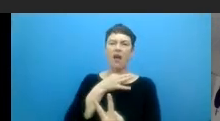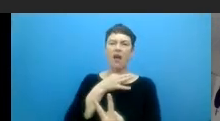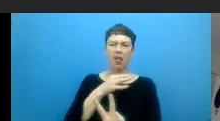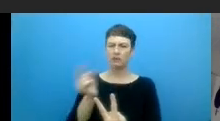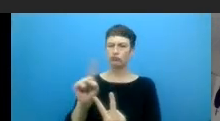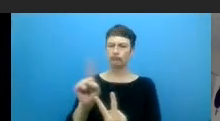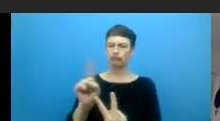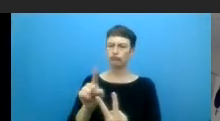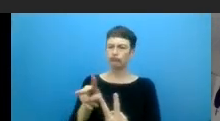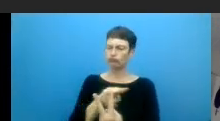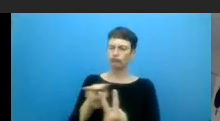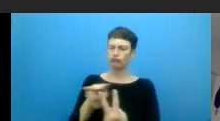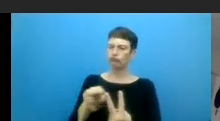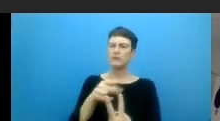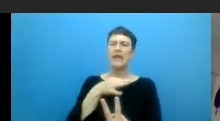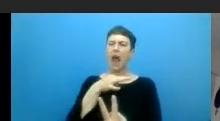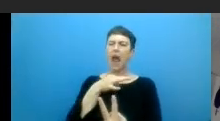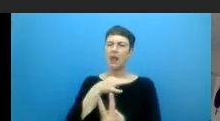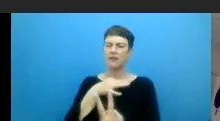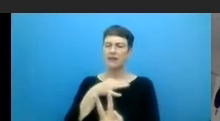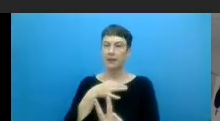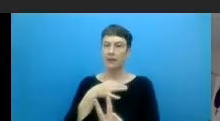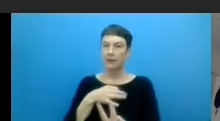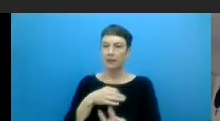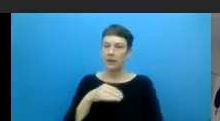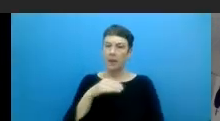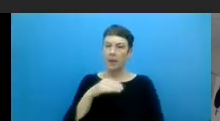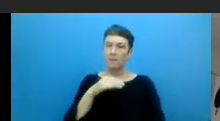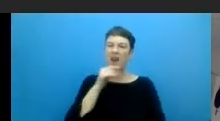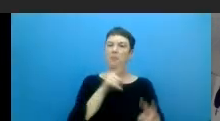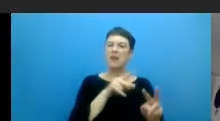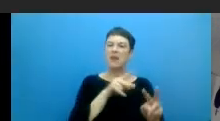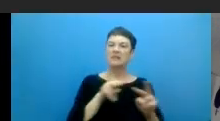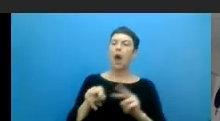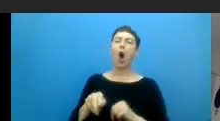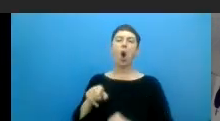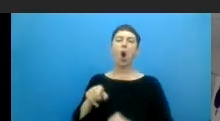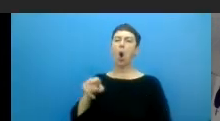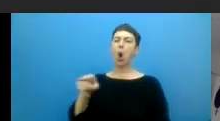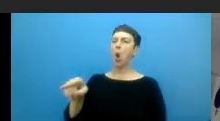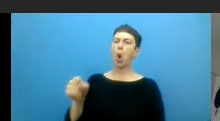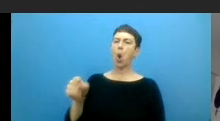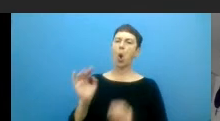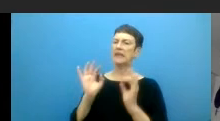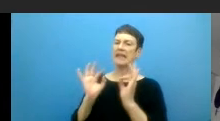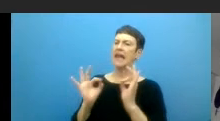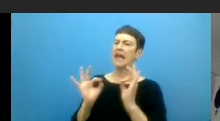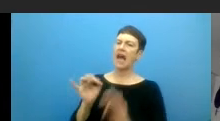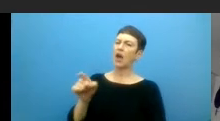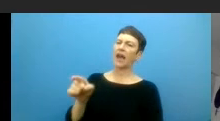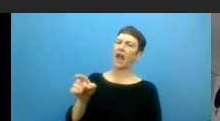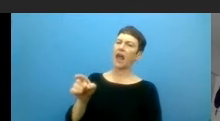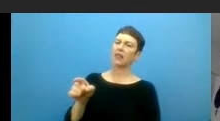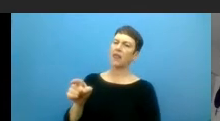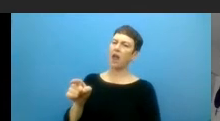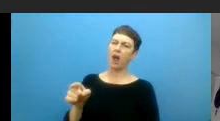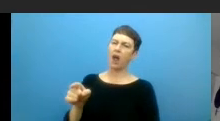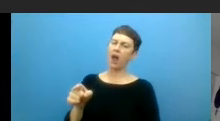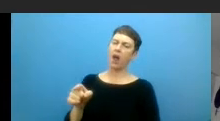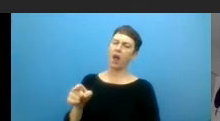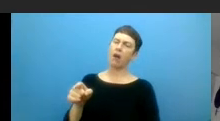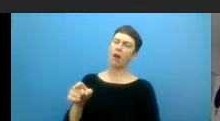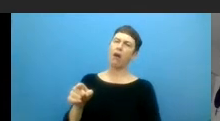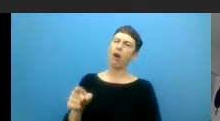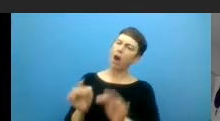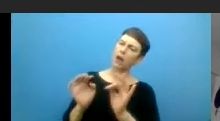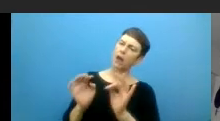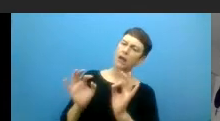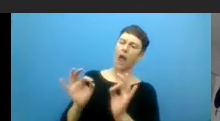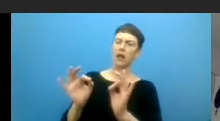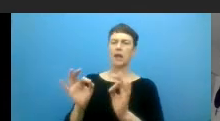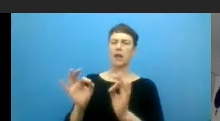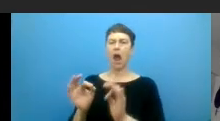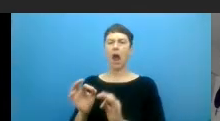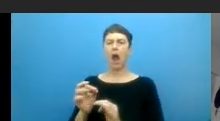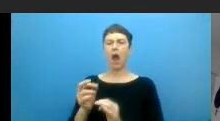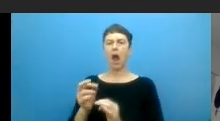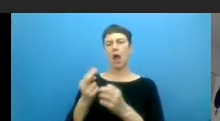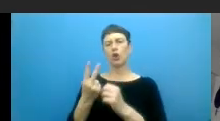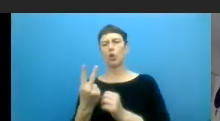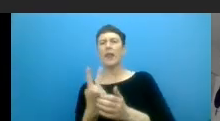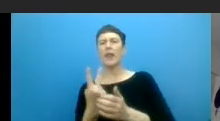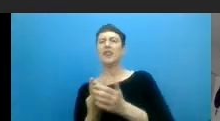bilingualism. And so in this case, these authors argue that